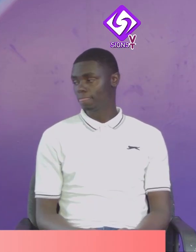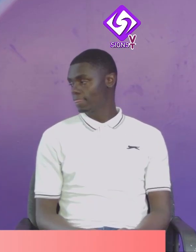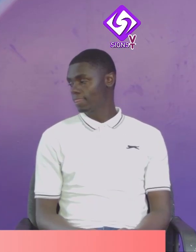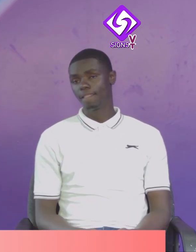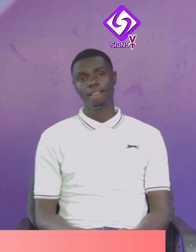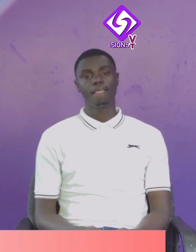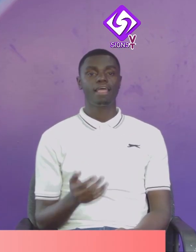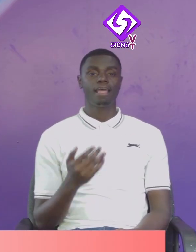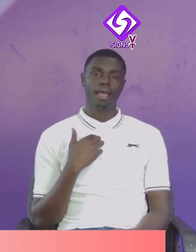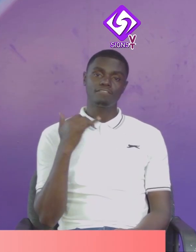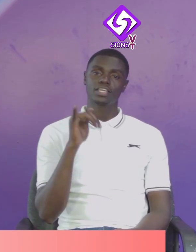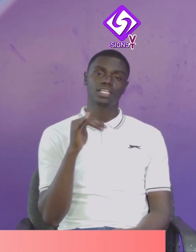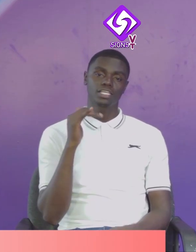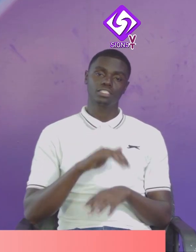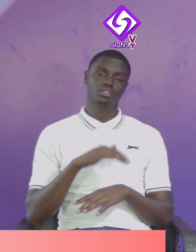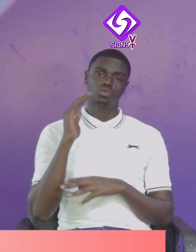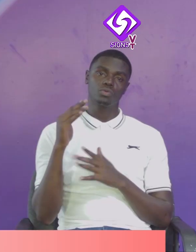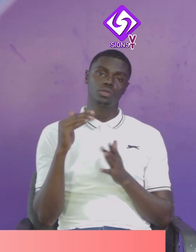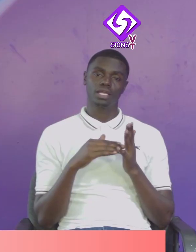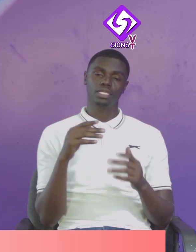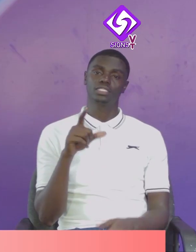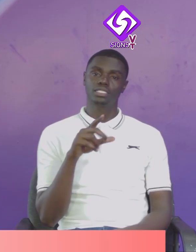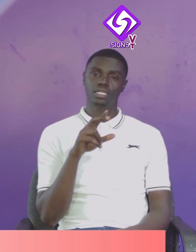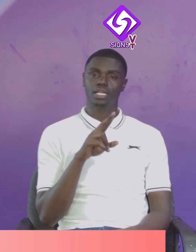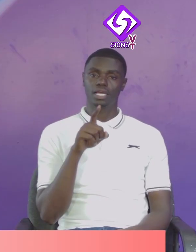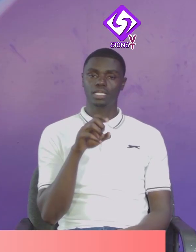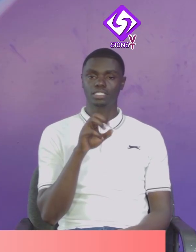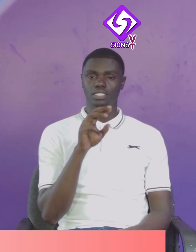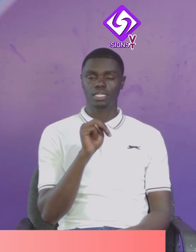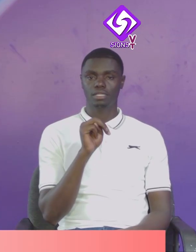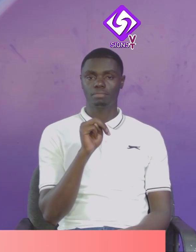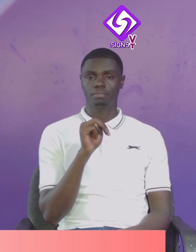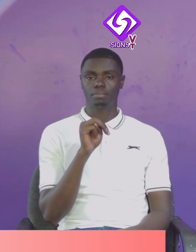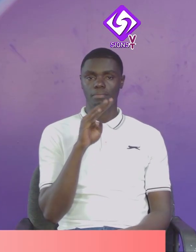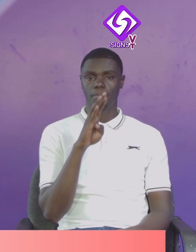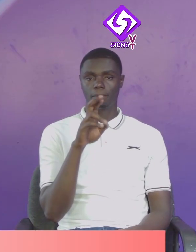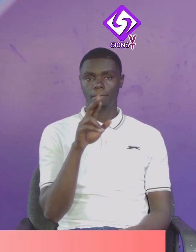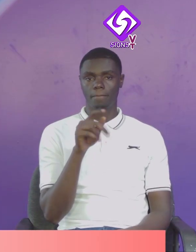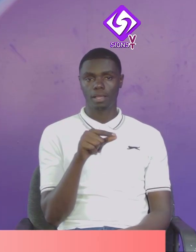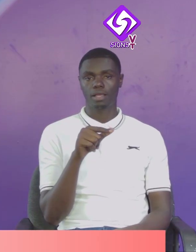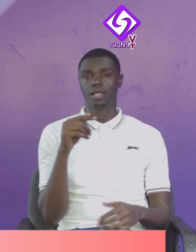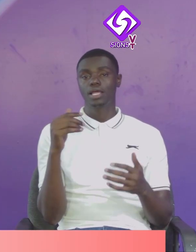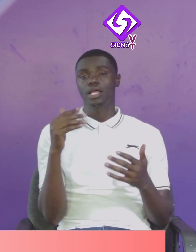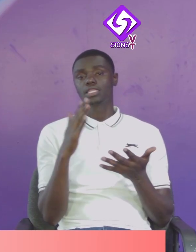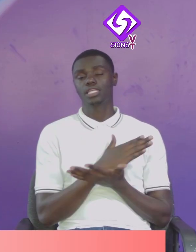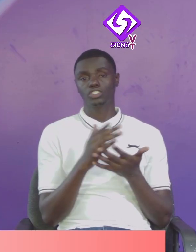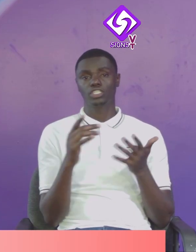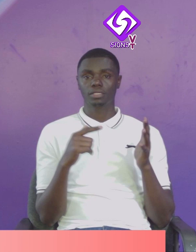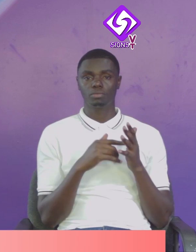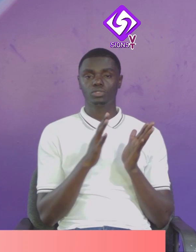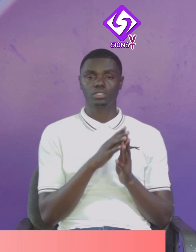having that particular good win against Luxembourg and getting the desired 3 points, they are sharing points with